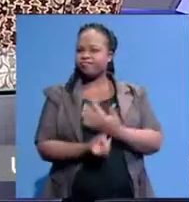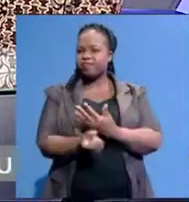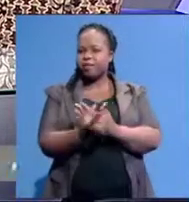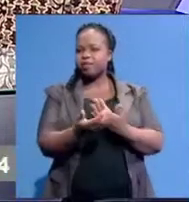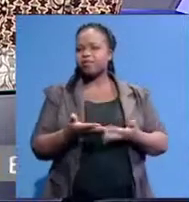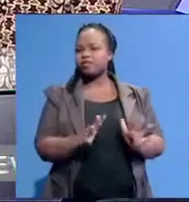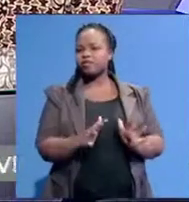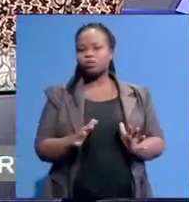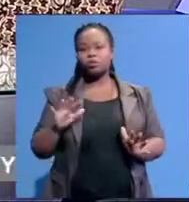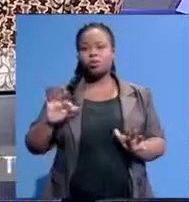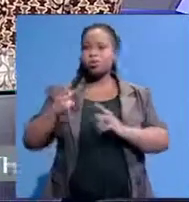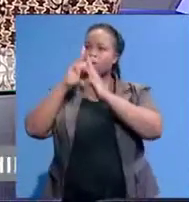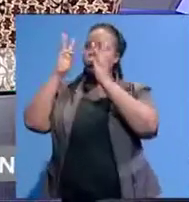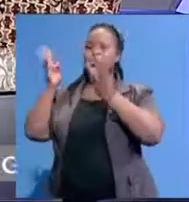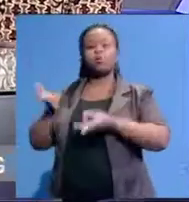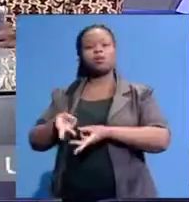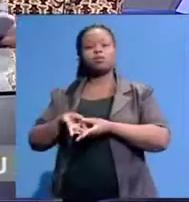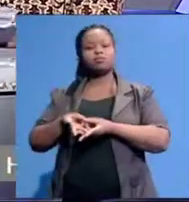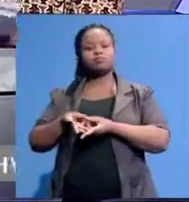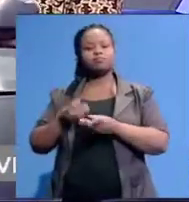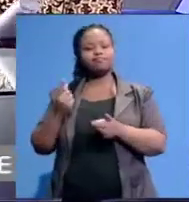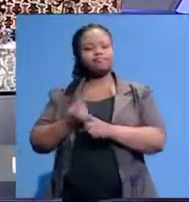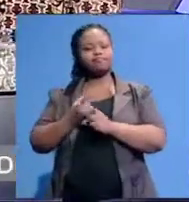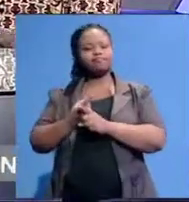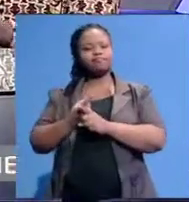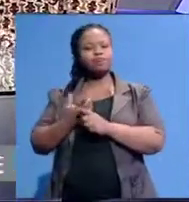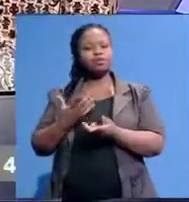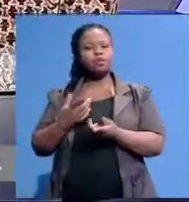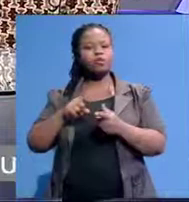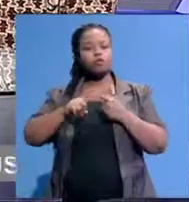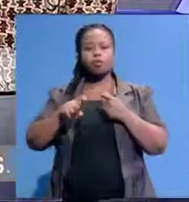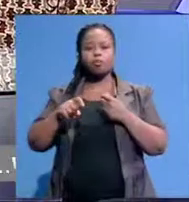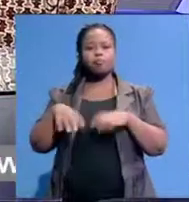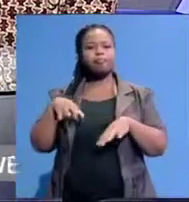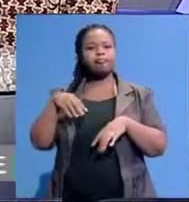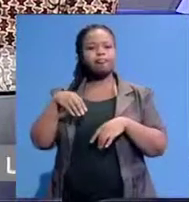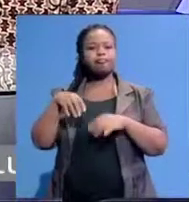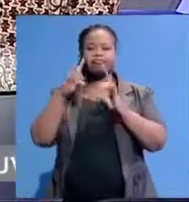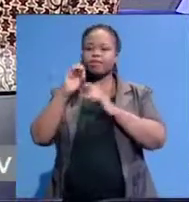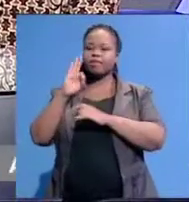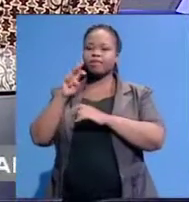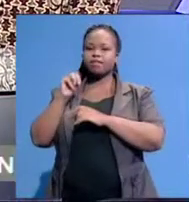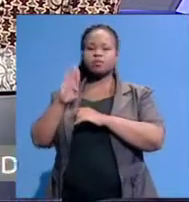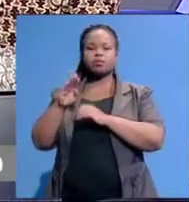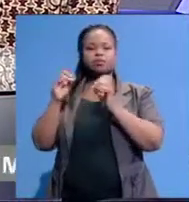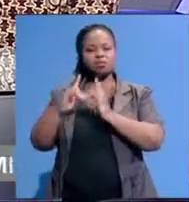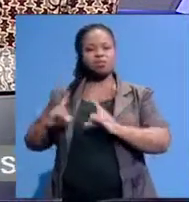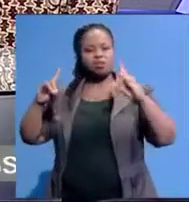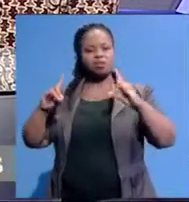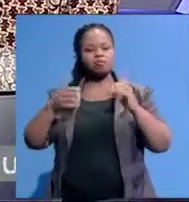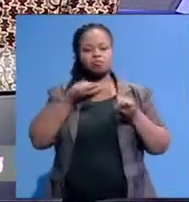What message is the world taking away from how both the memorial and, of course, the funeral were conducted?